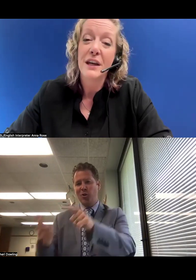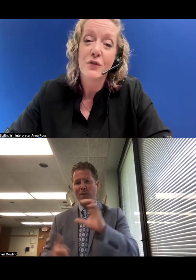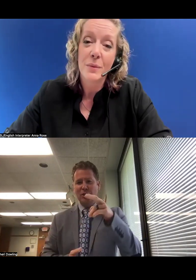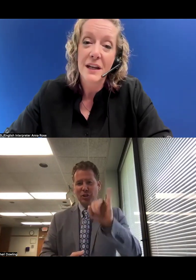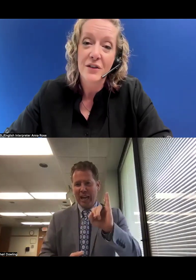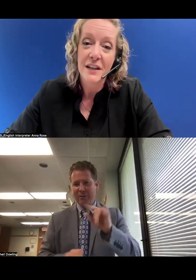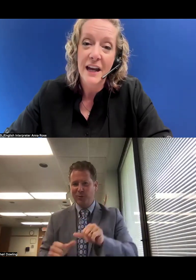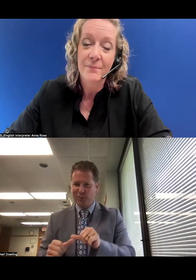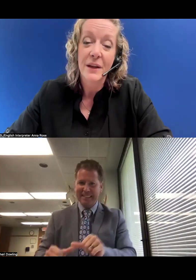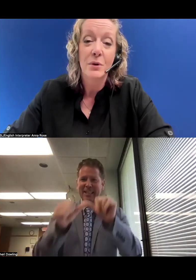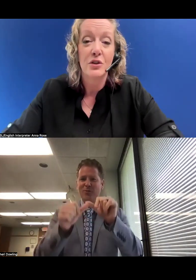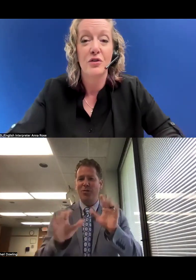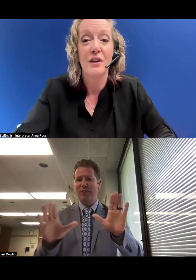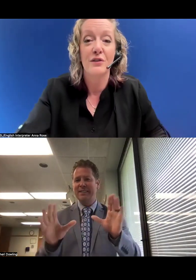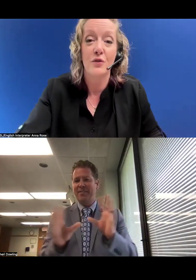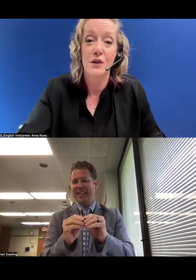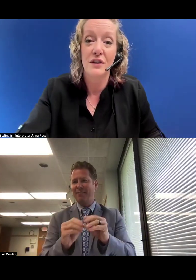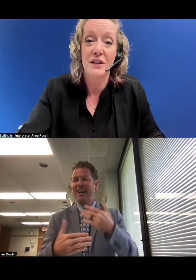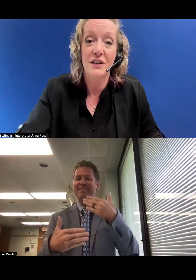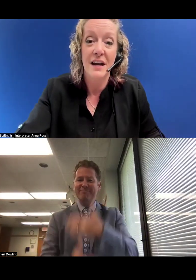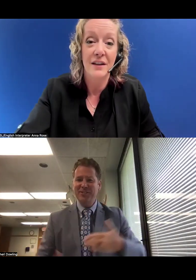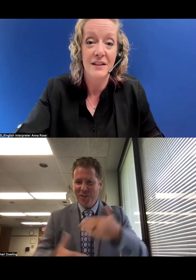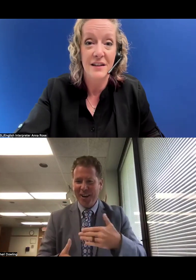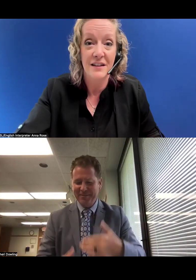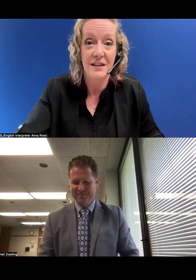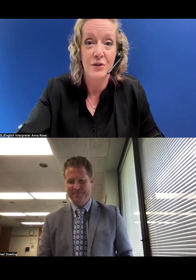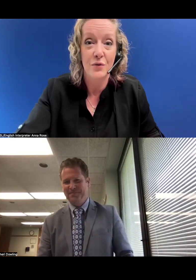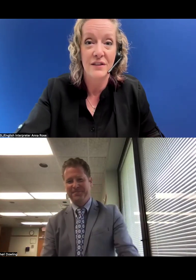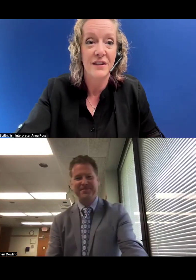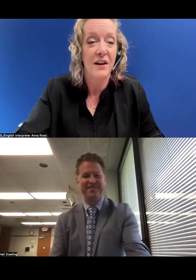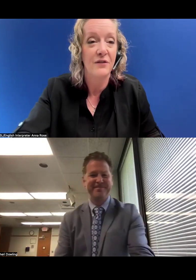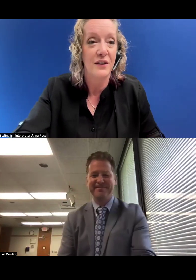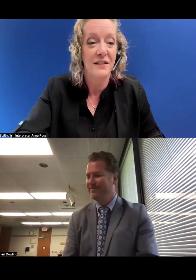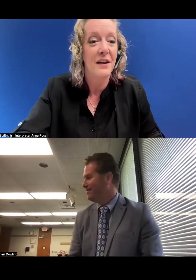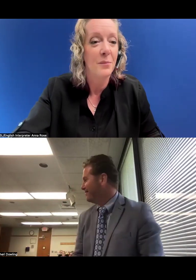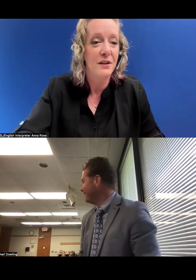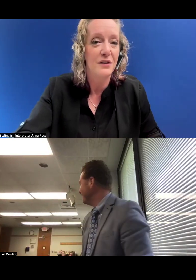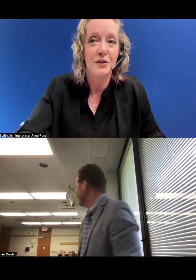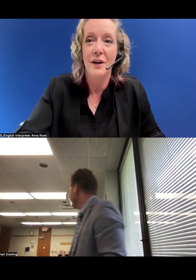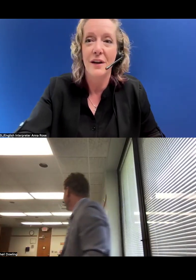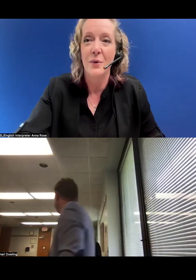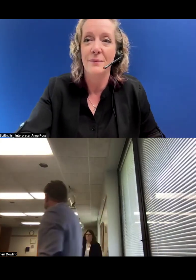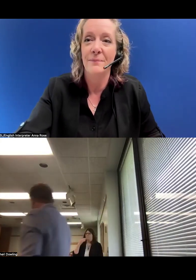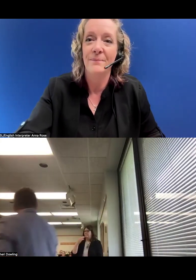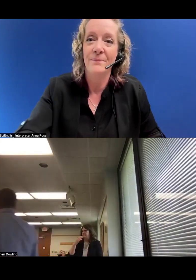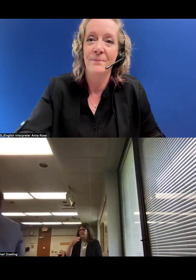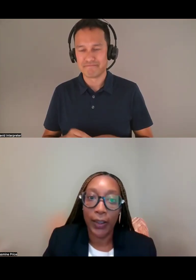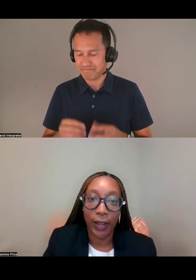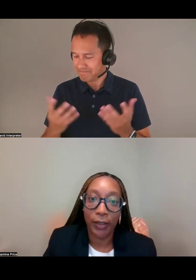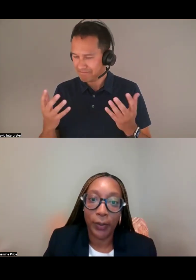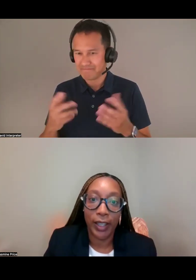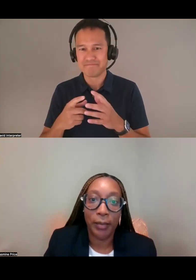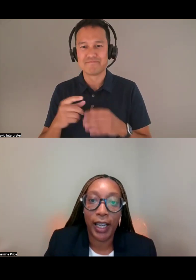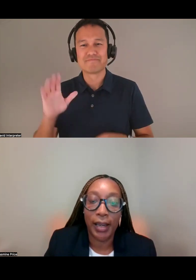So thank you for being here today. And I'm going to turn things over to Sherry Dowling to continue the rest of the conference. Please enjoy, everyone.